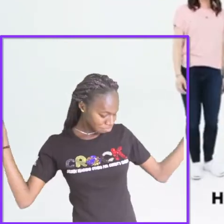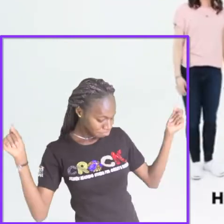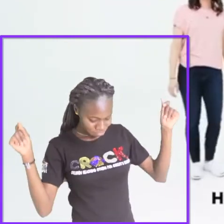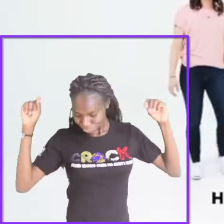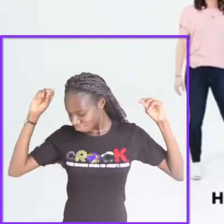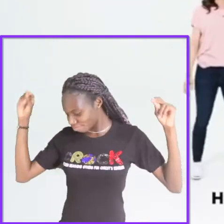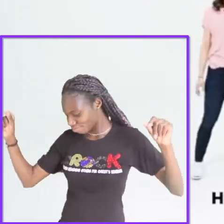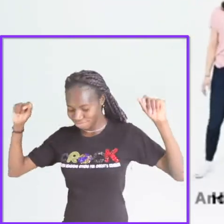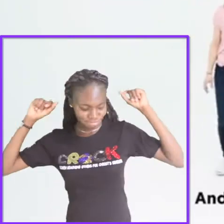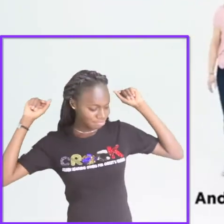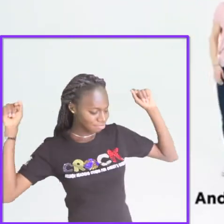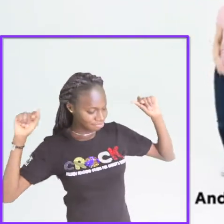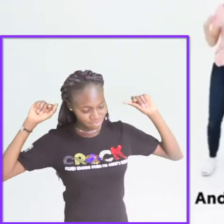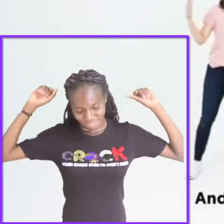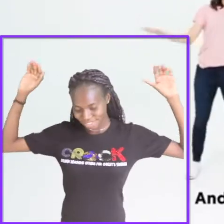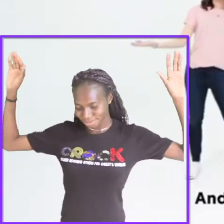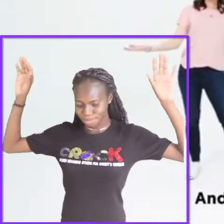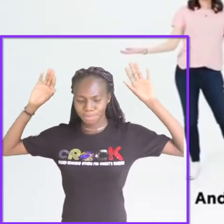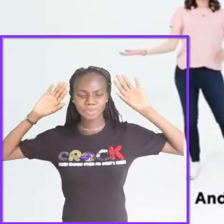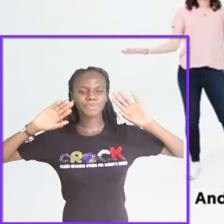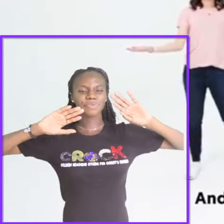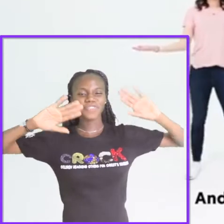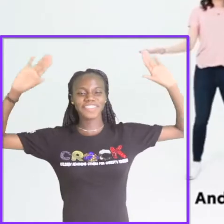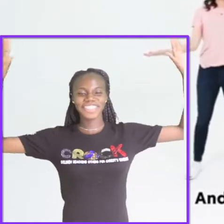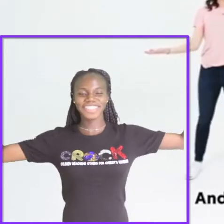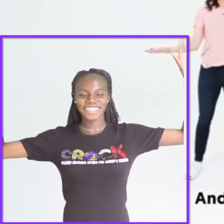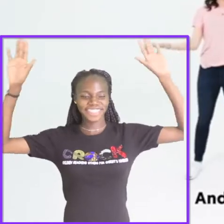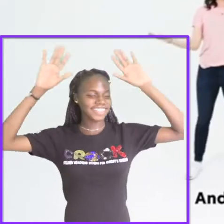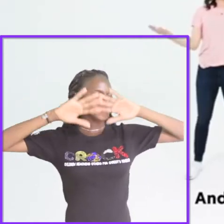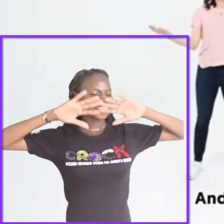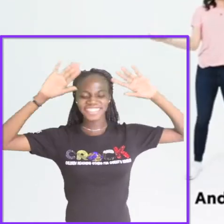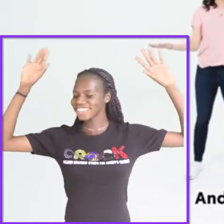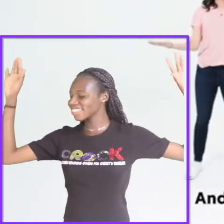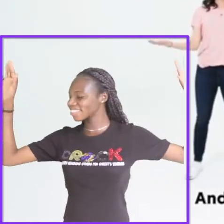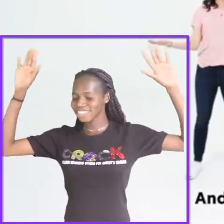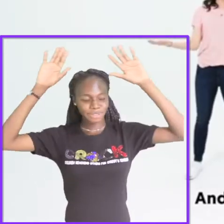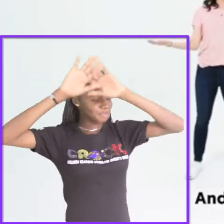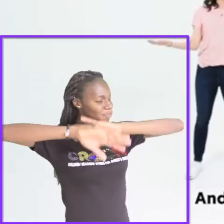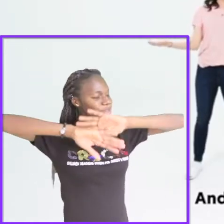God! Age to age,